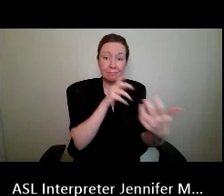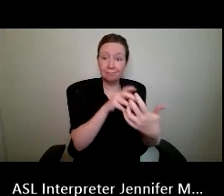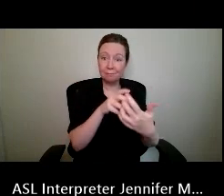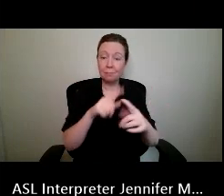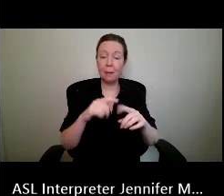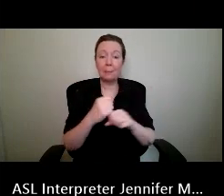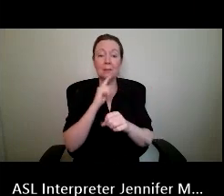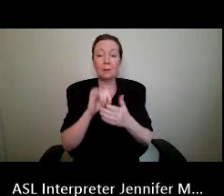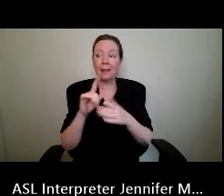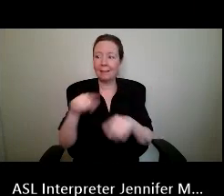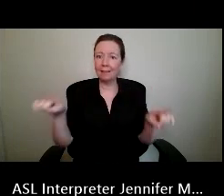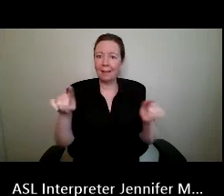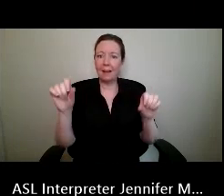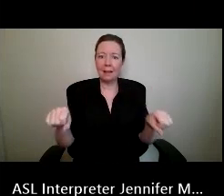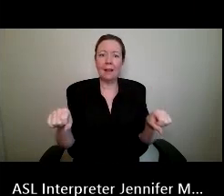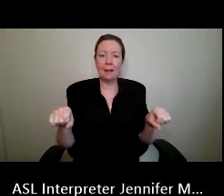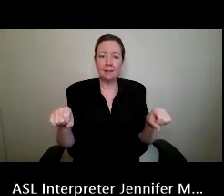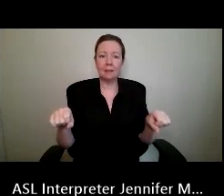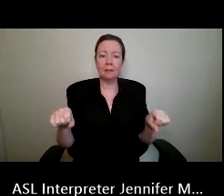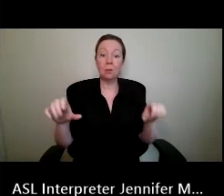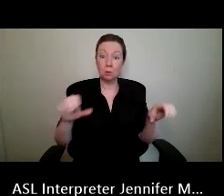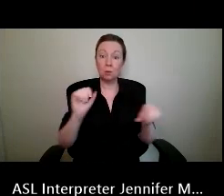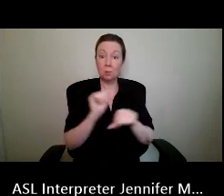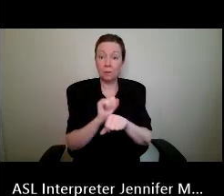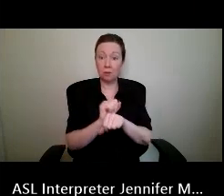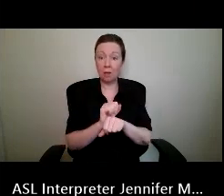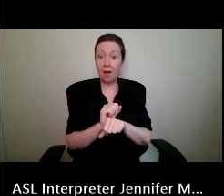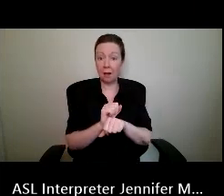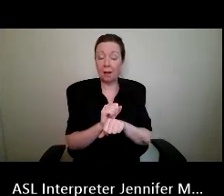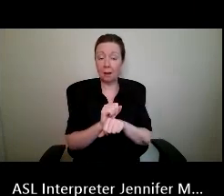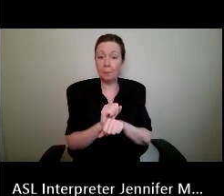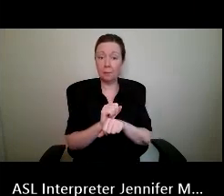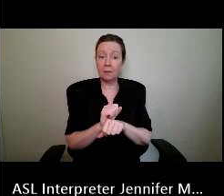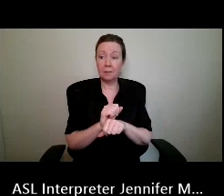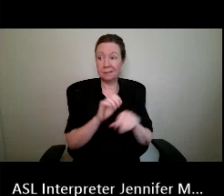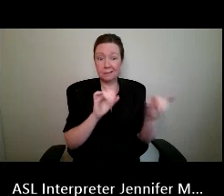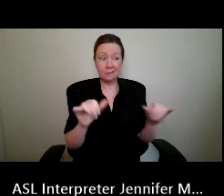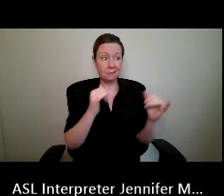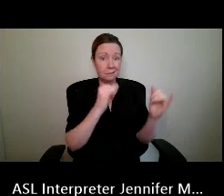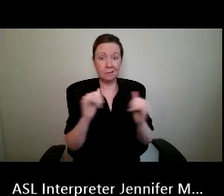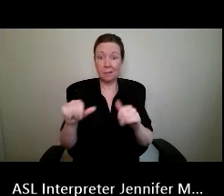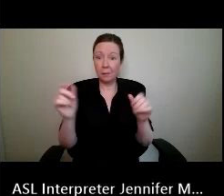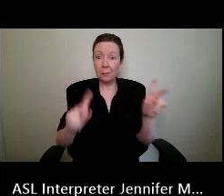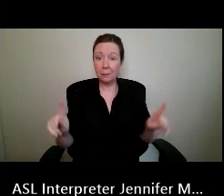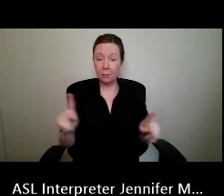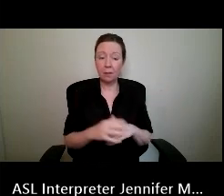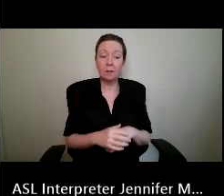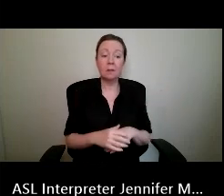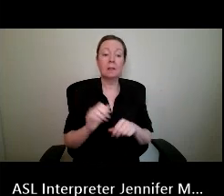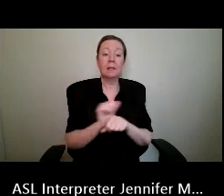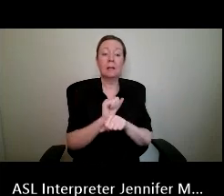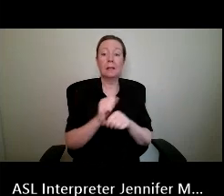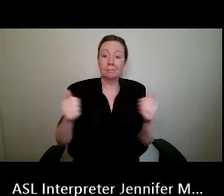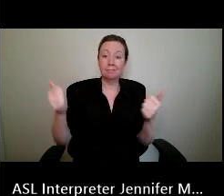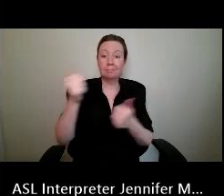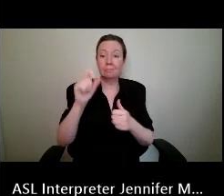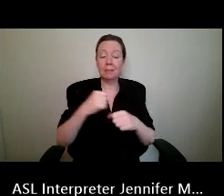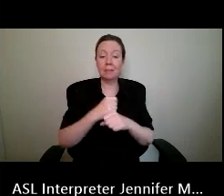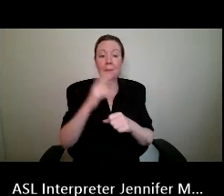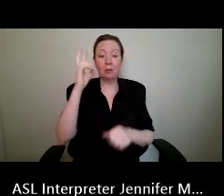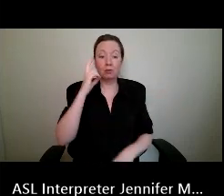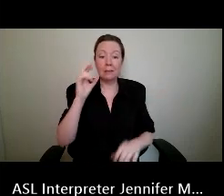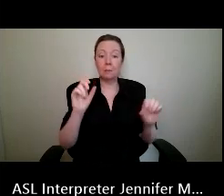able to do the job that they need to the same as everyone else. So employers must make reasonable